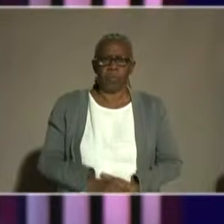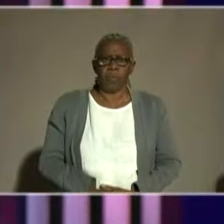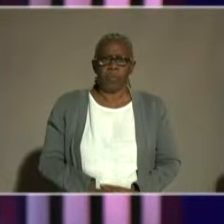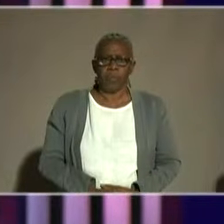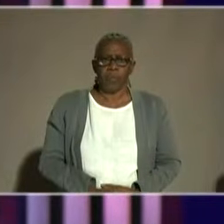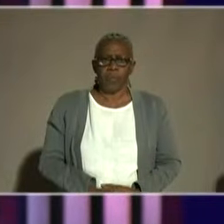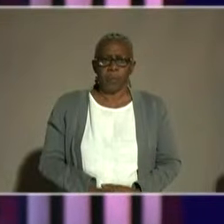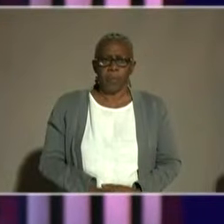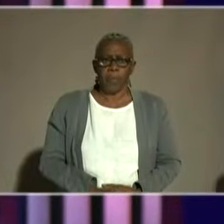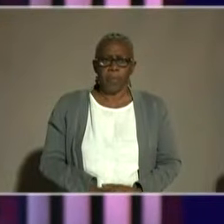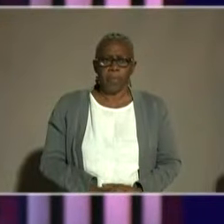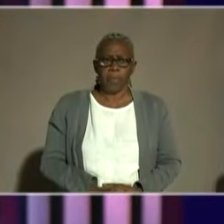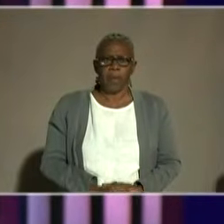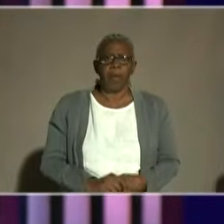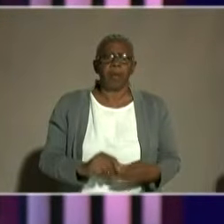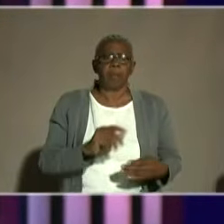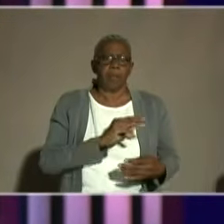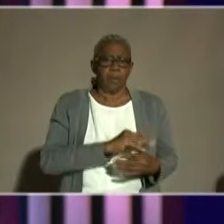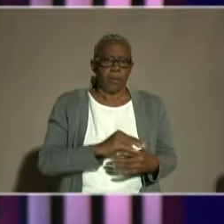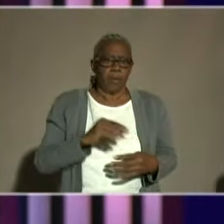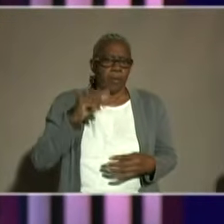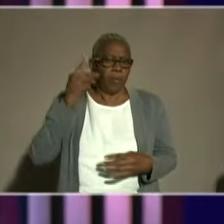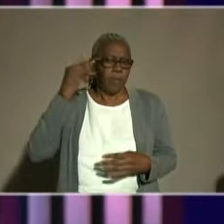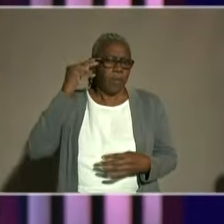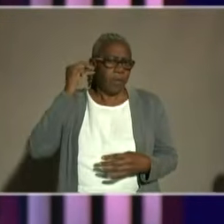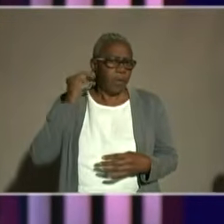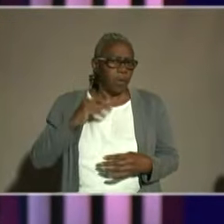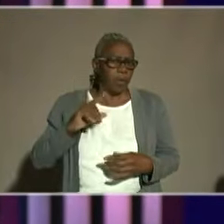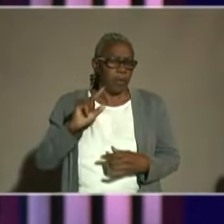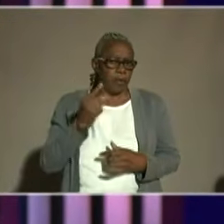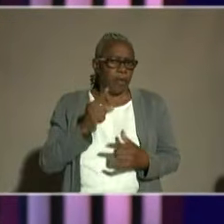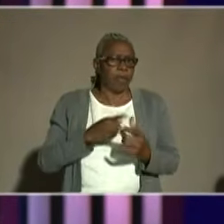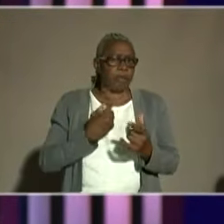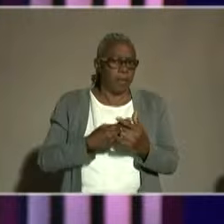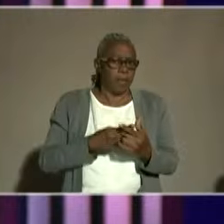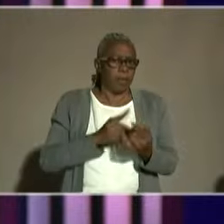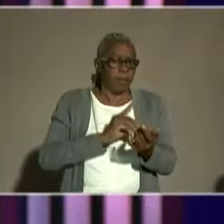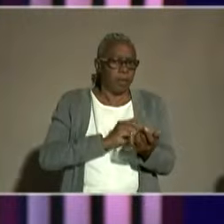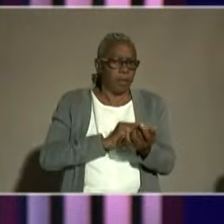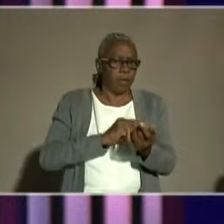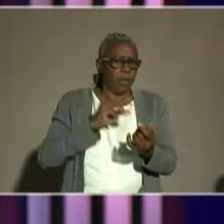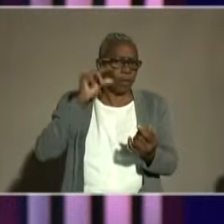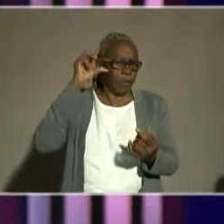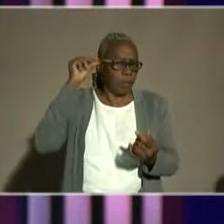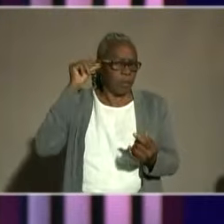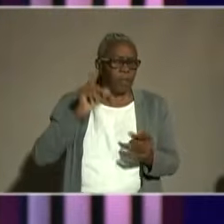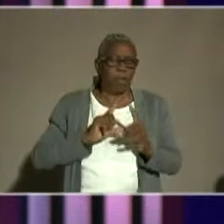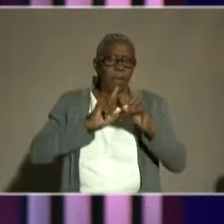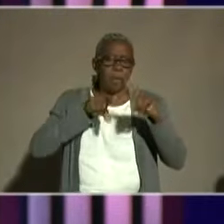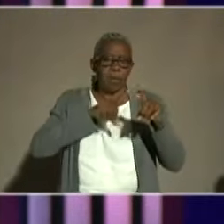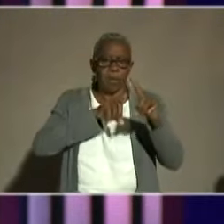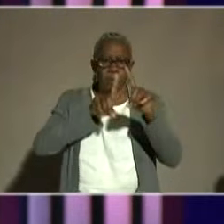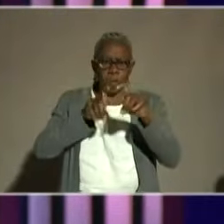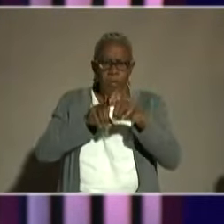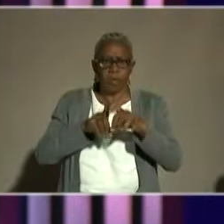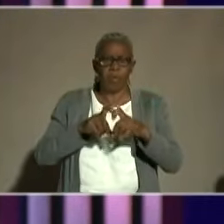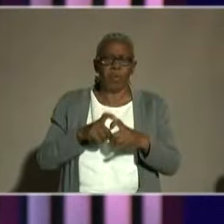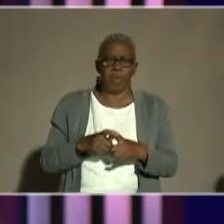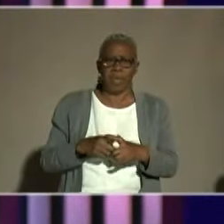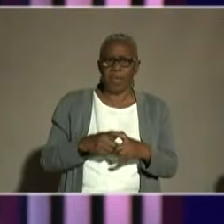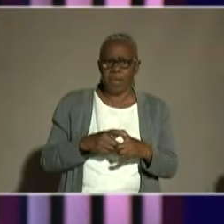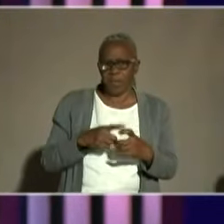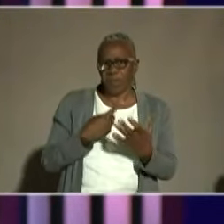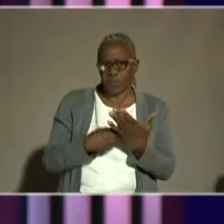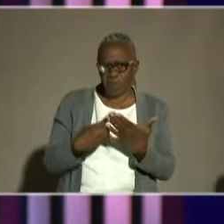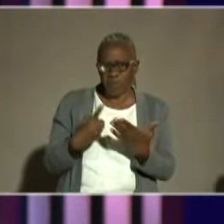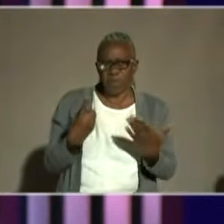question goes to Mr. Golding first and then to Dr. Holness. In answer to the question, we can whistle and ride. So we have